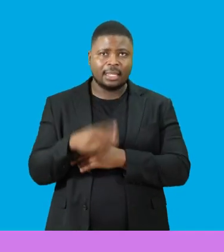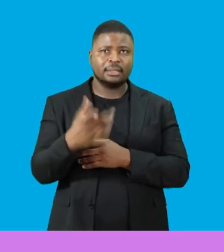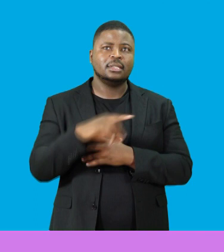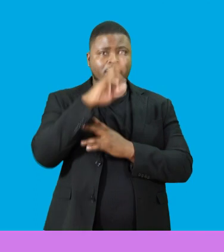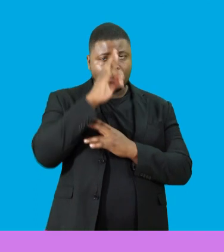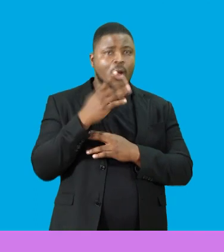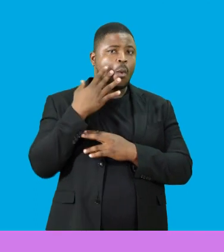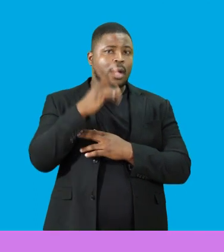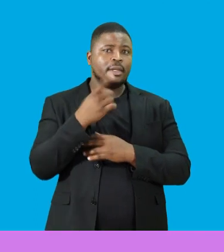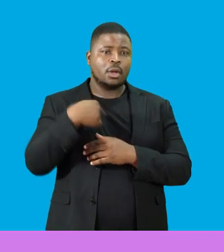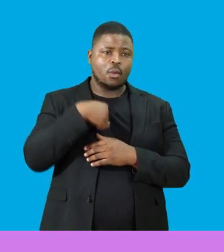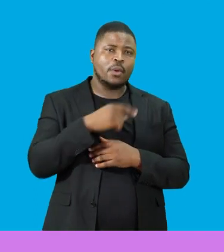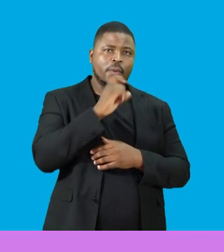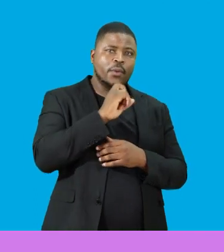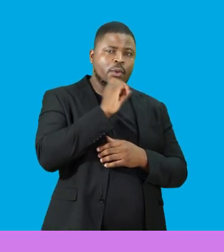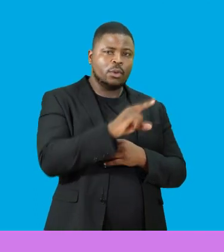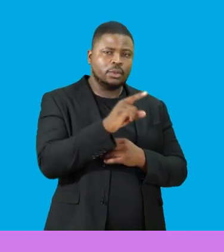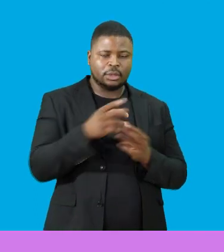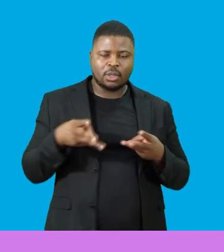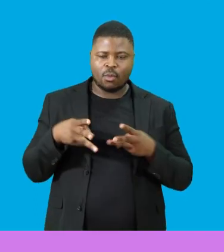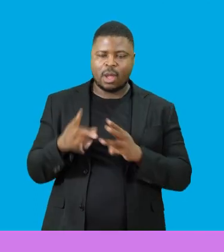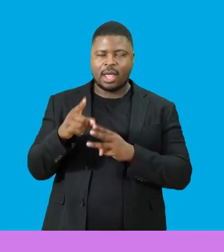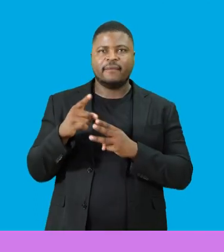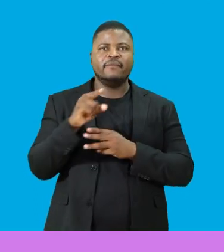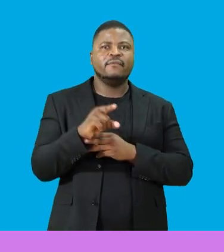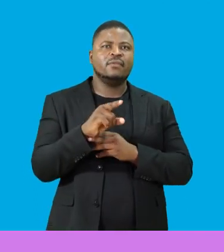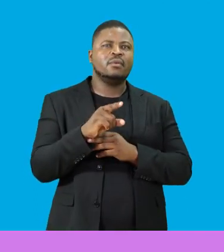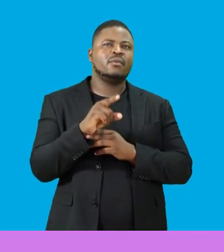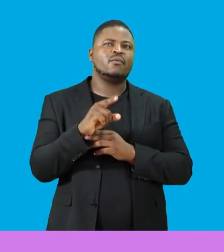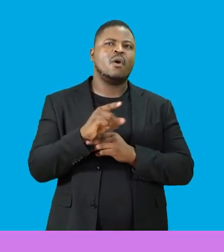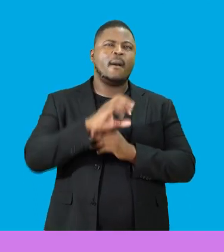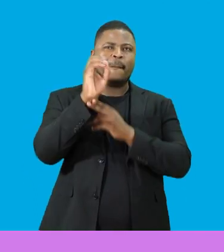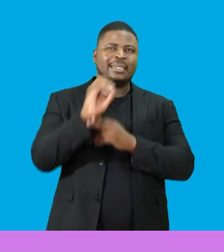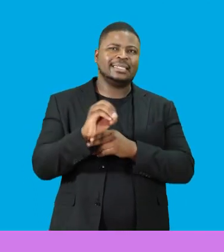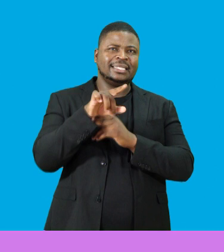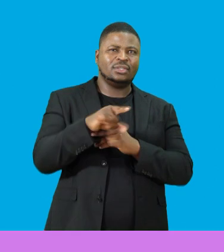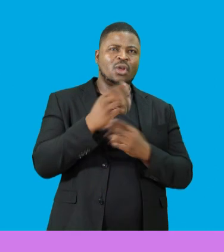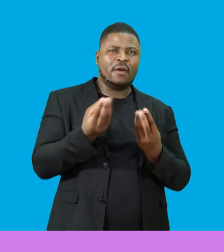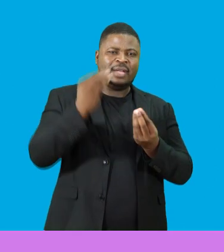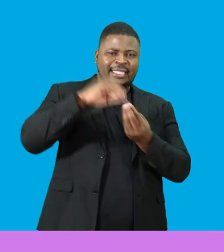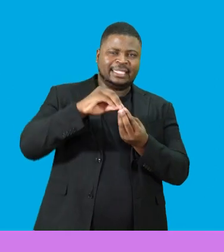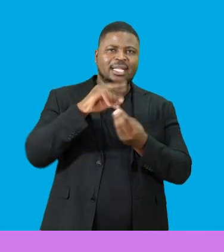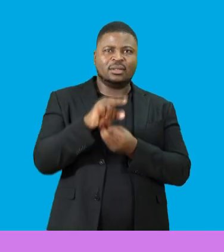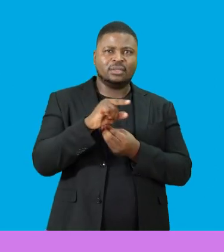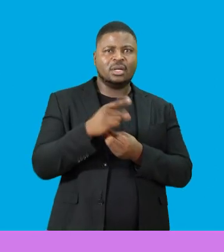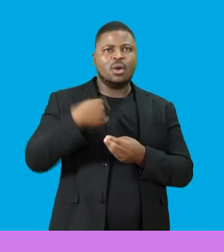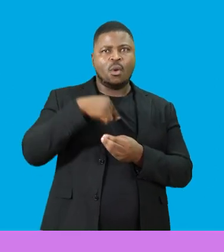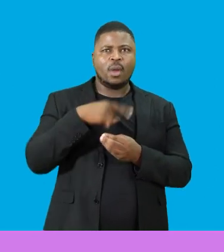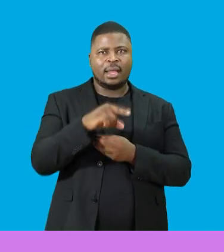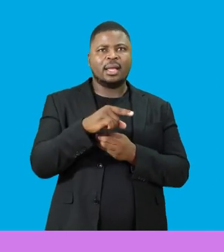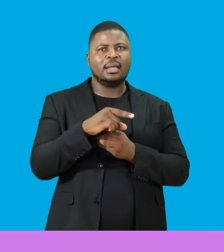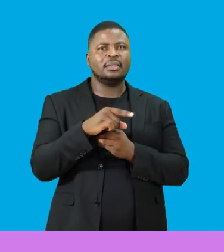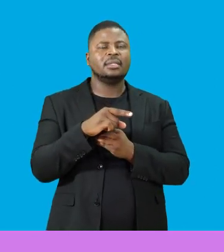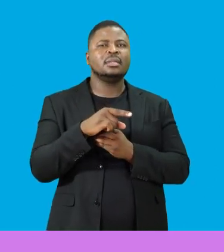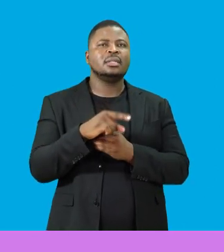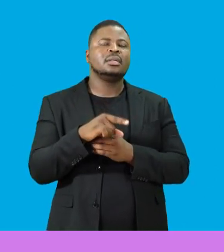So when we use the method of multiplying by the given percentage of discount, then we have a tendency of not